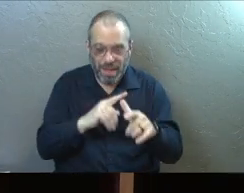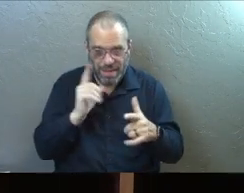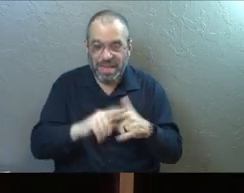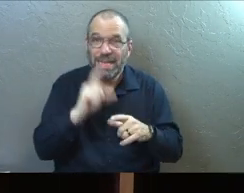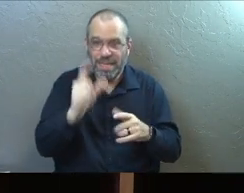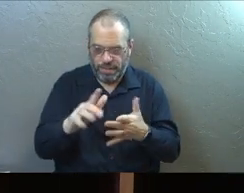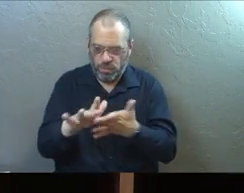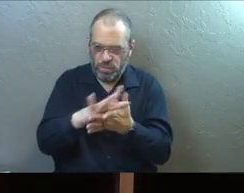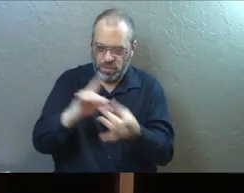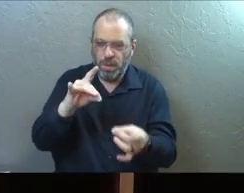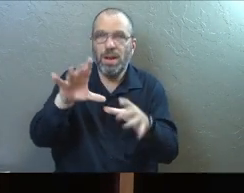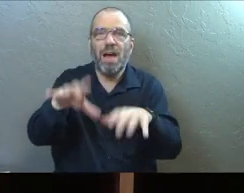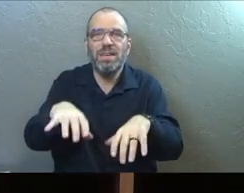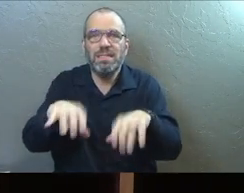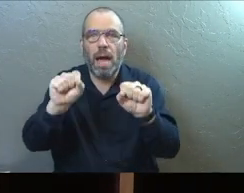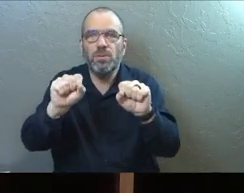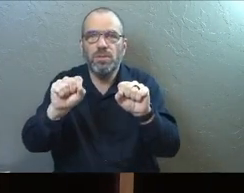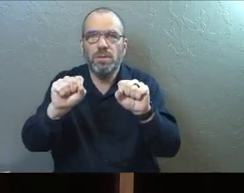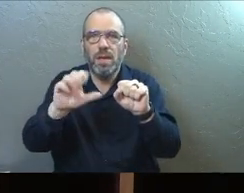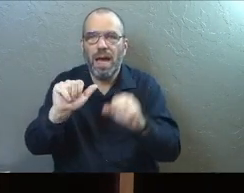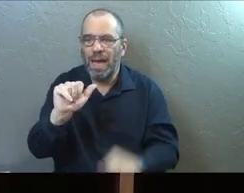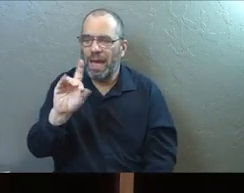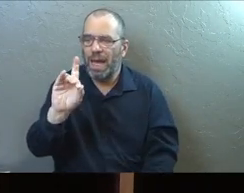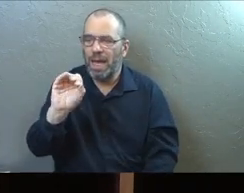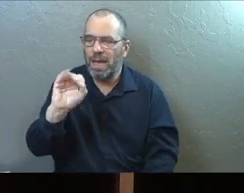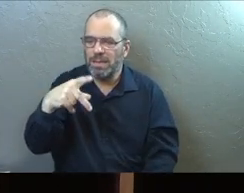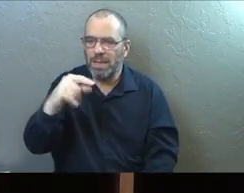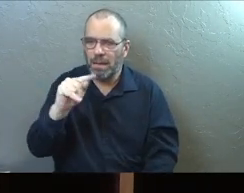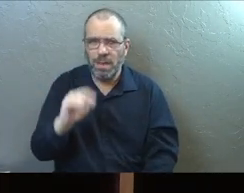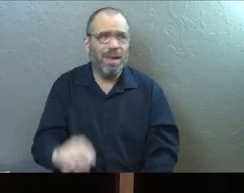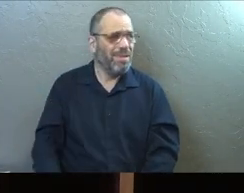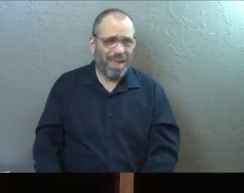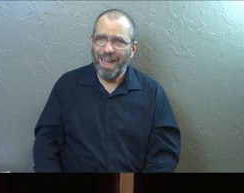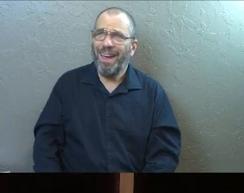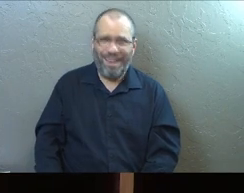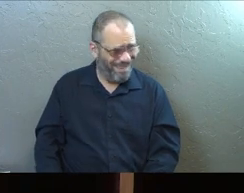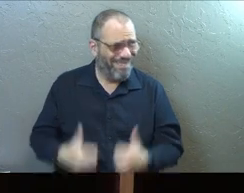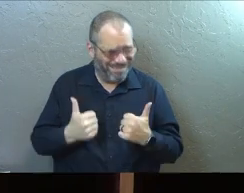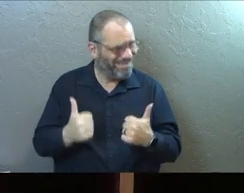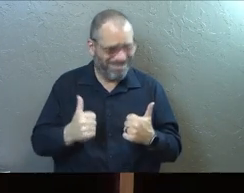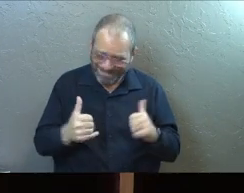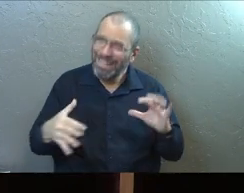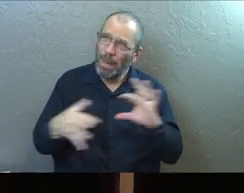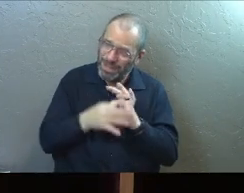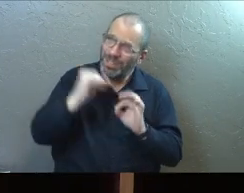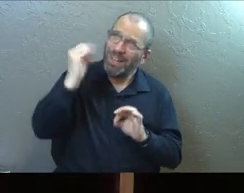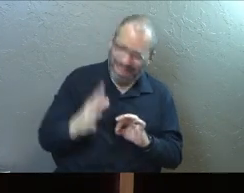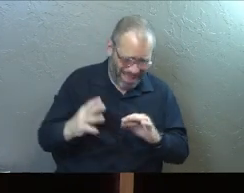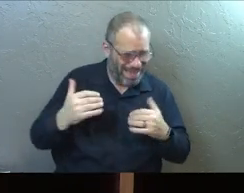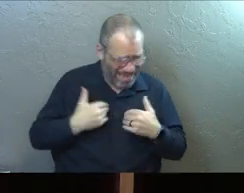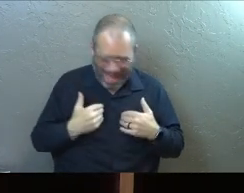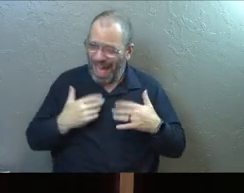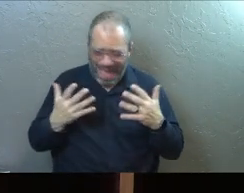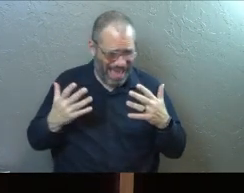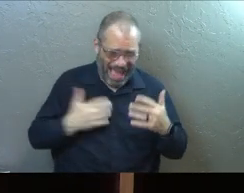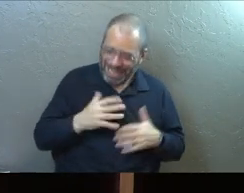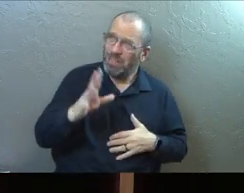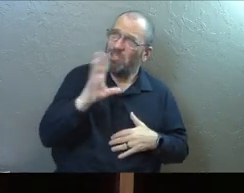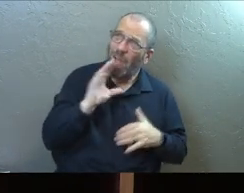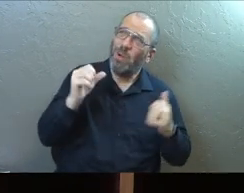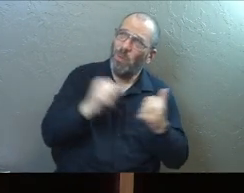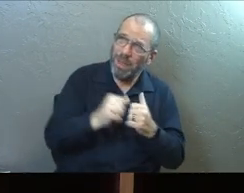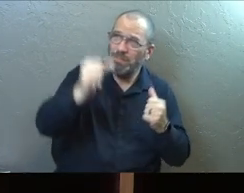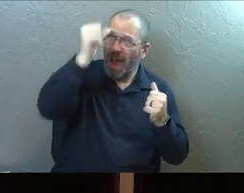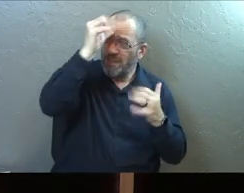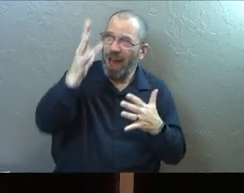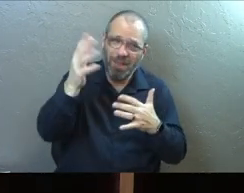he gives you that spirit of adoption, that part of you that feels like, heck yeah, I'm a child of God. Heck yeah, I get to talk to my